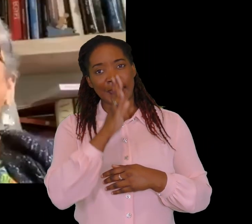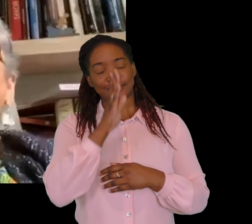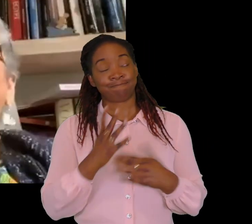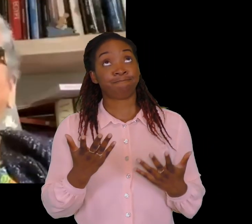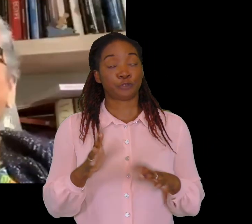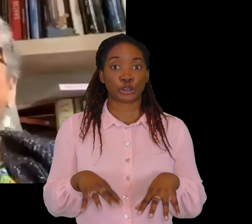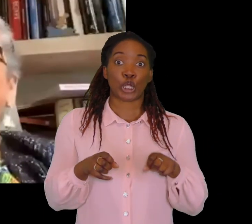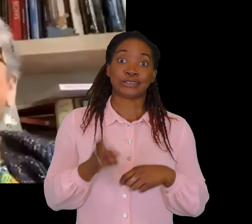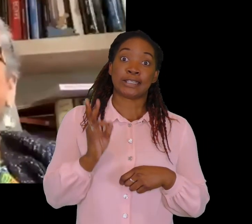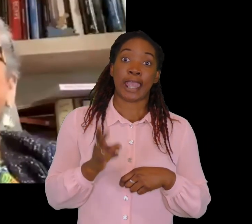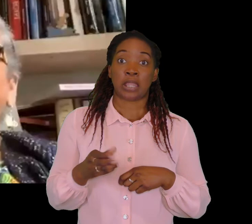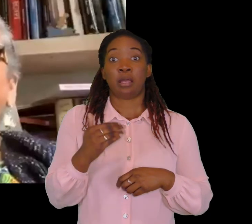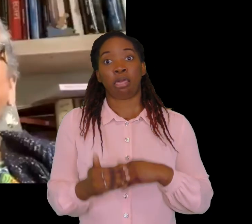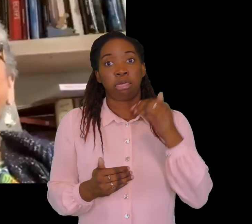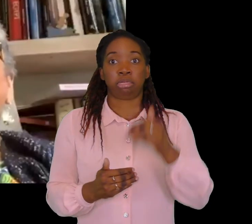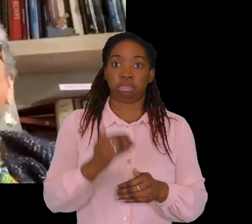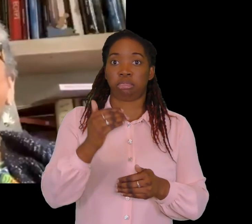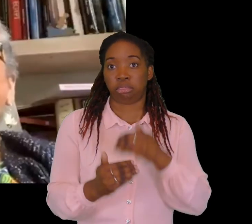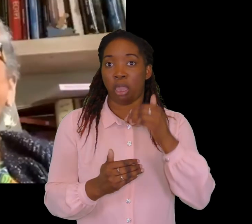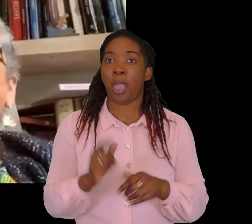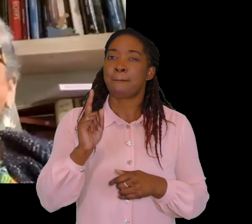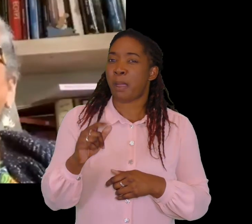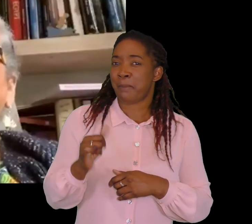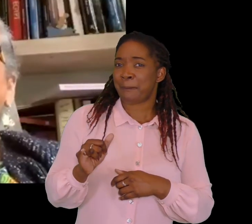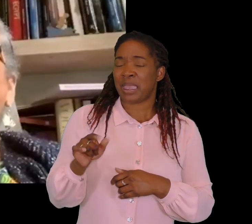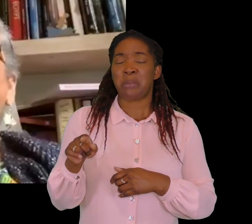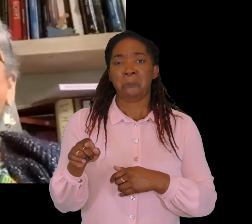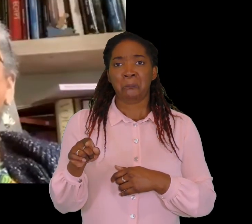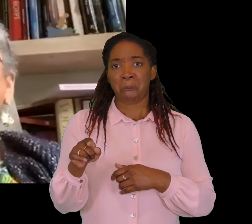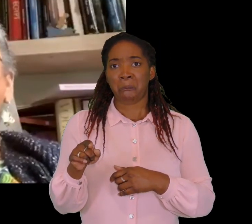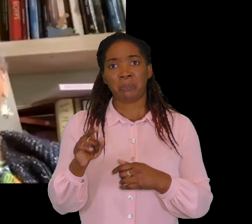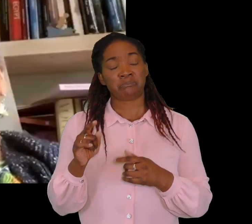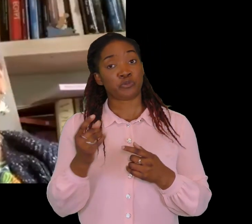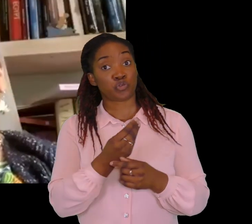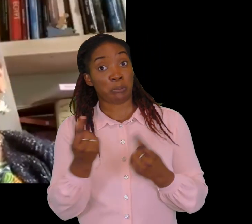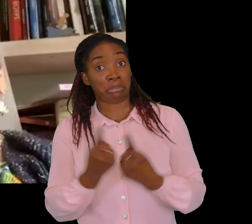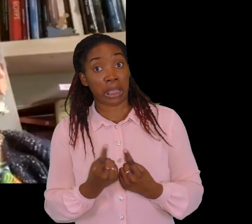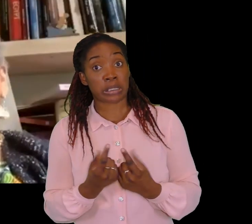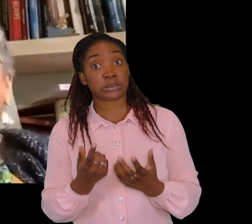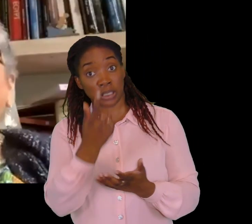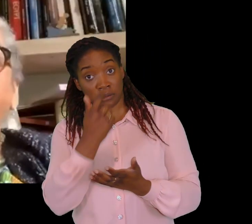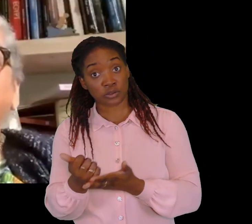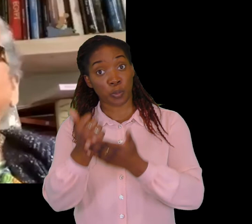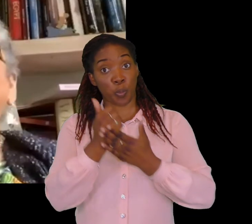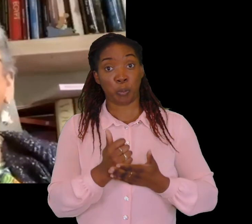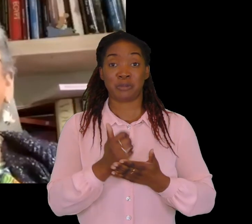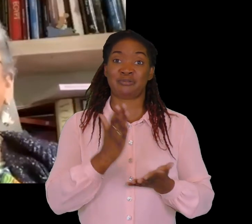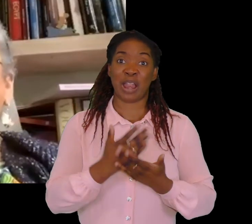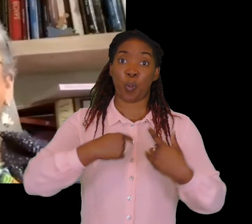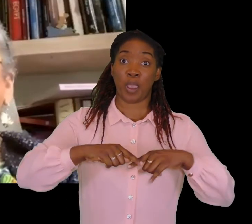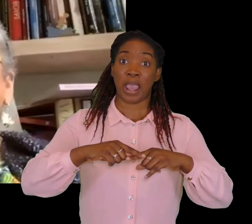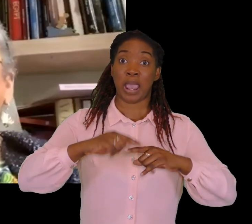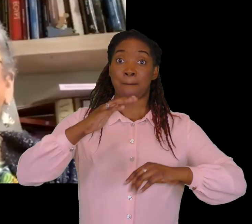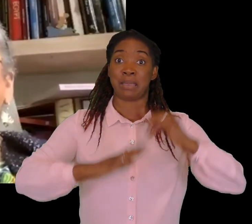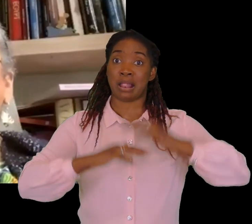we go again, but maybe with things like that, then we built on the